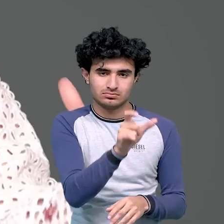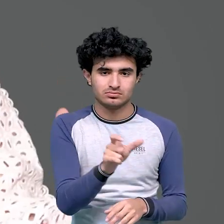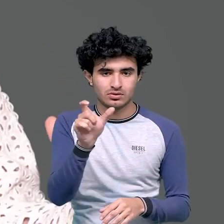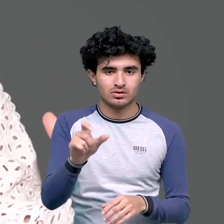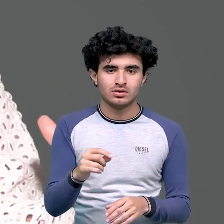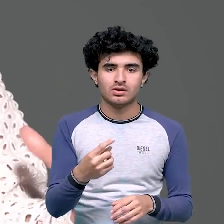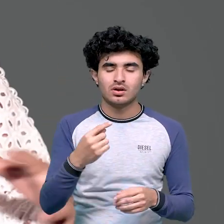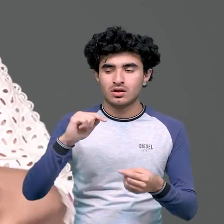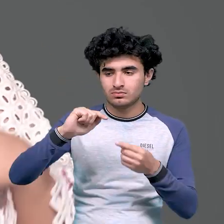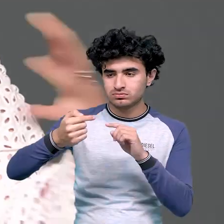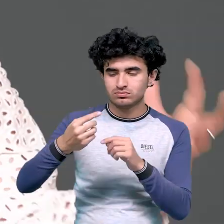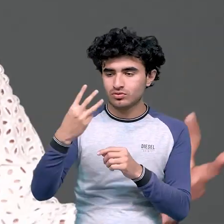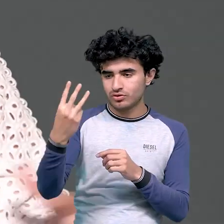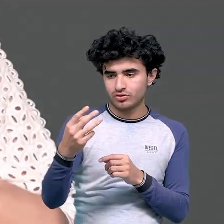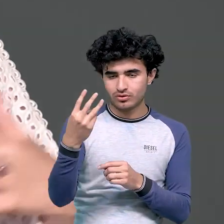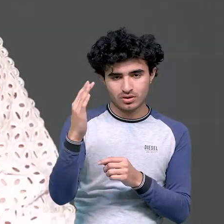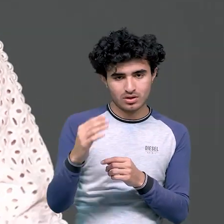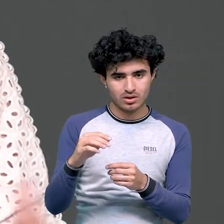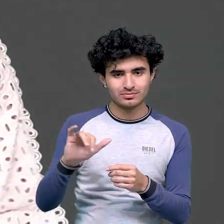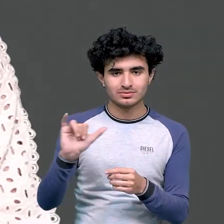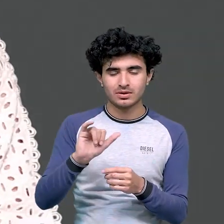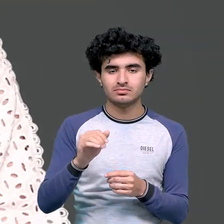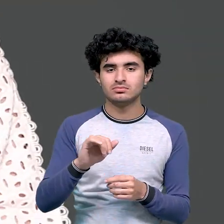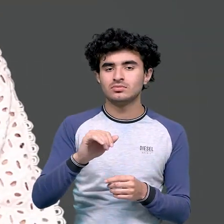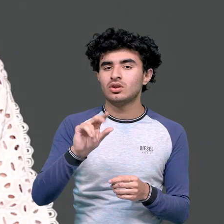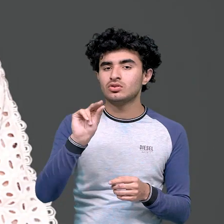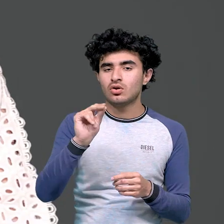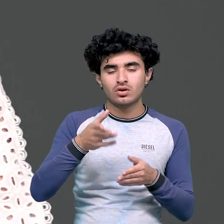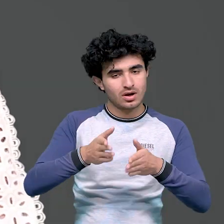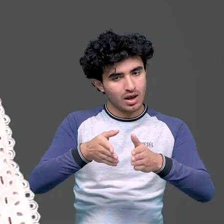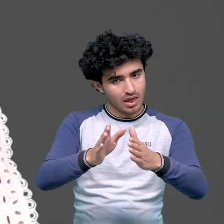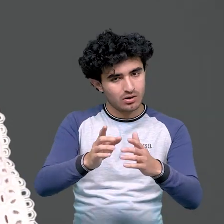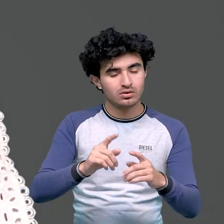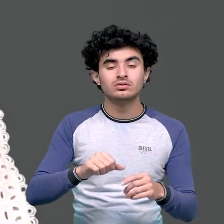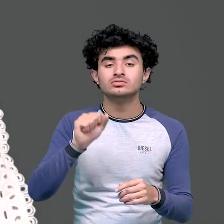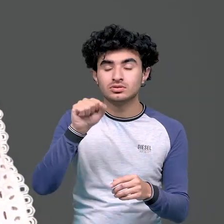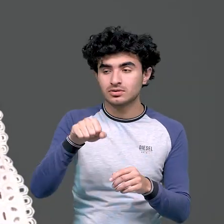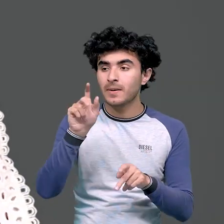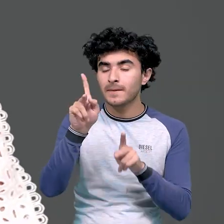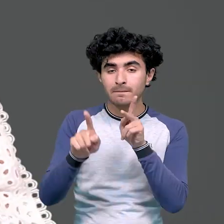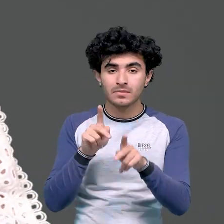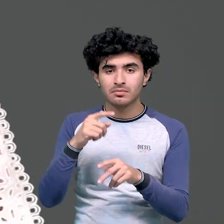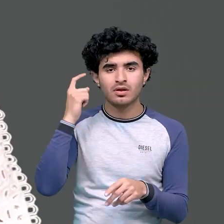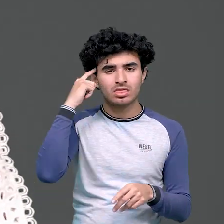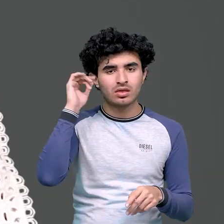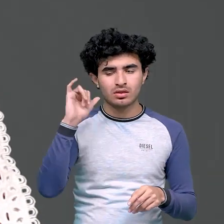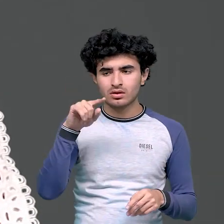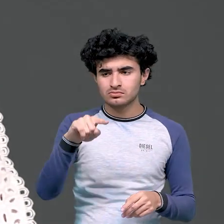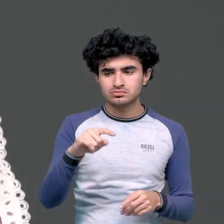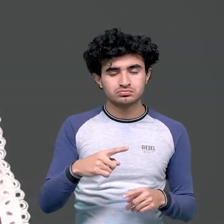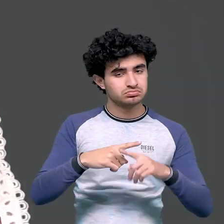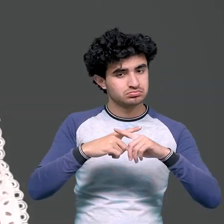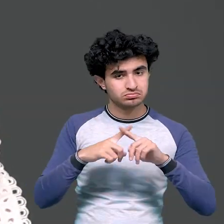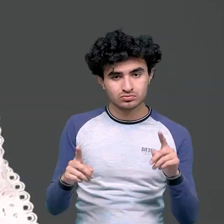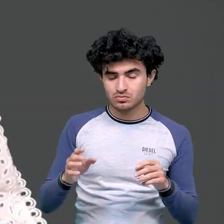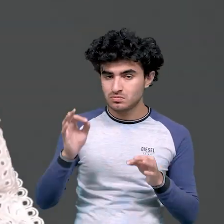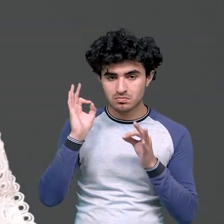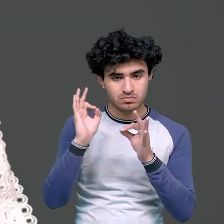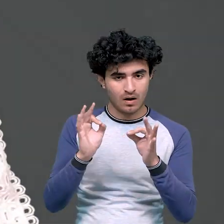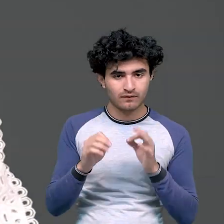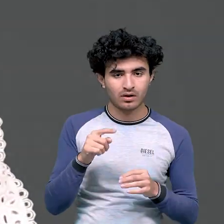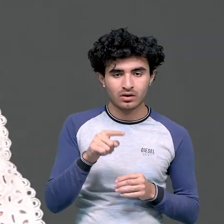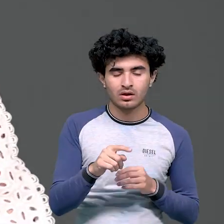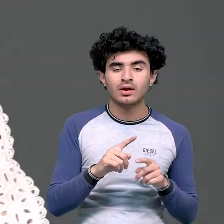you do illegally through middlemen is not taxed here. So the adoption is